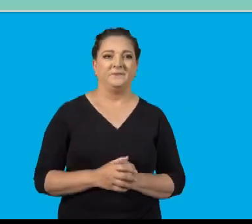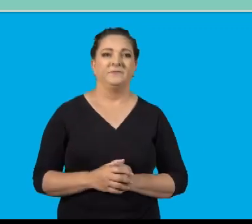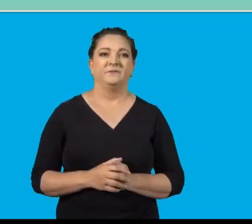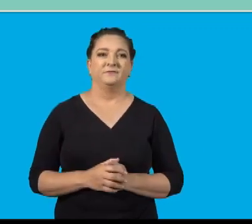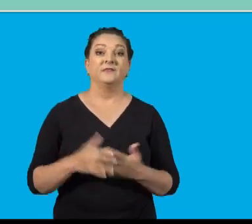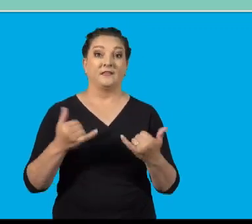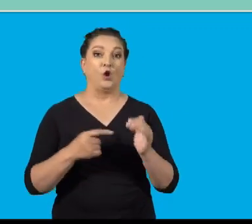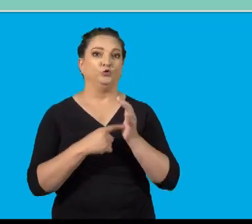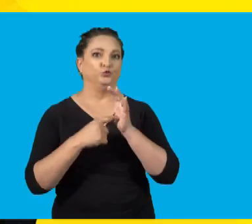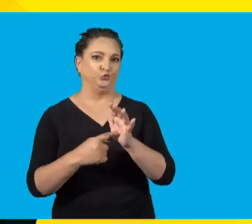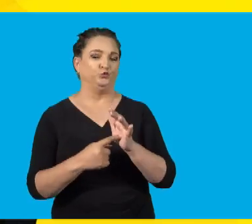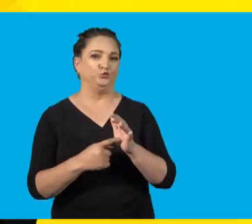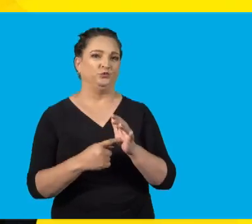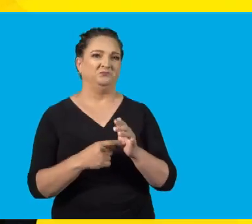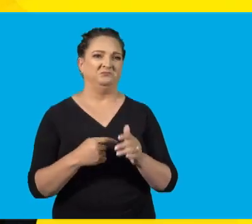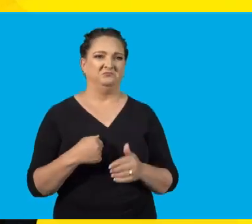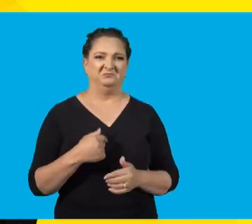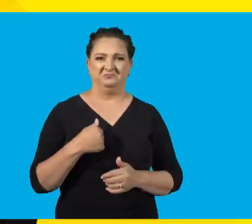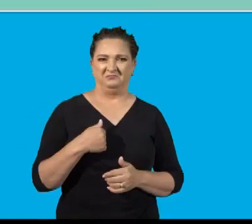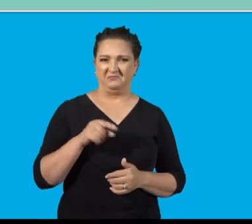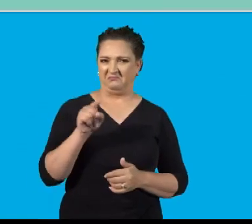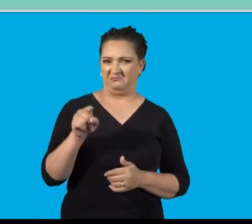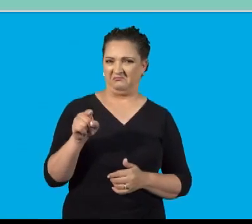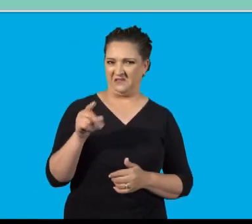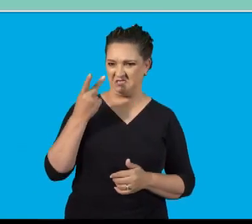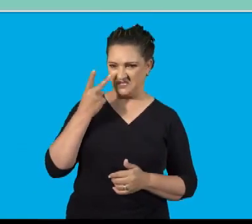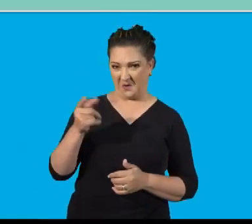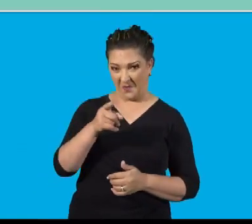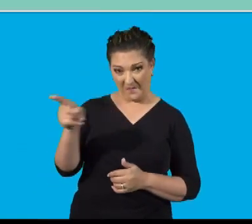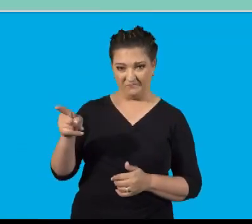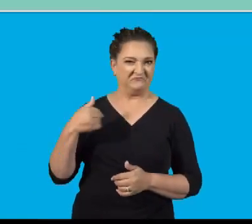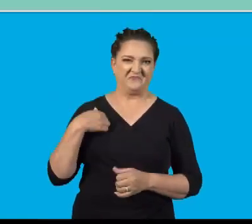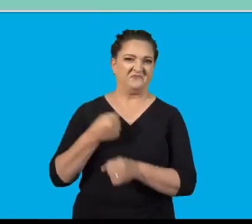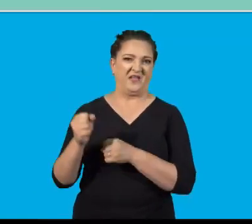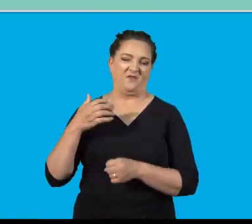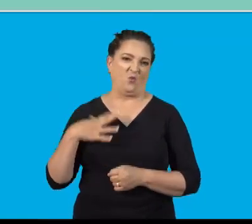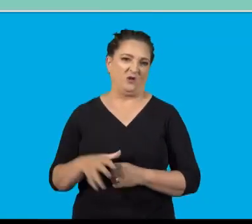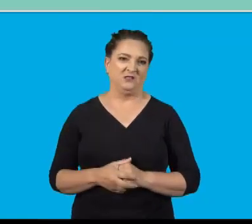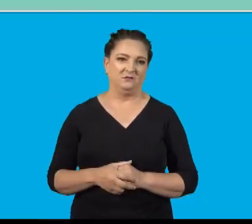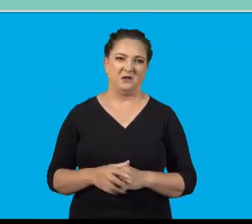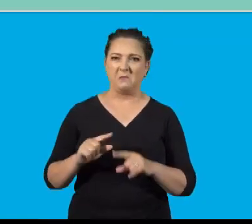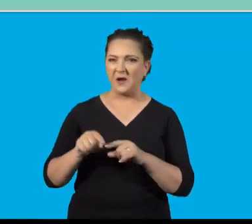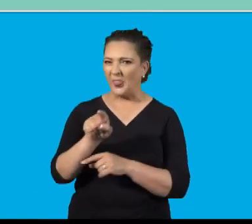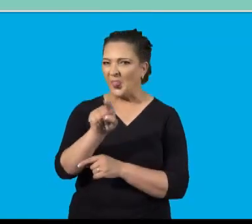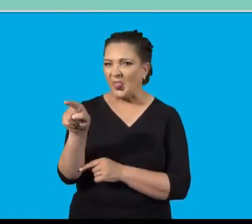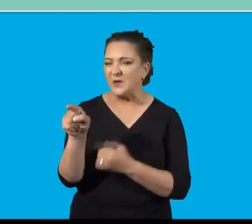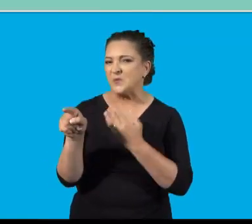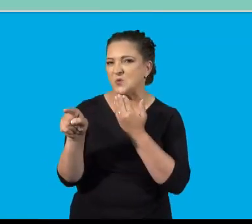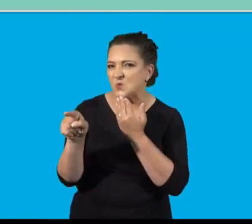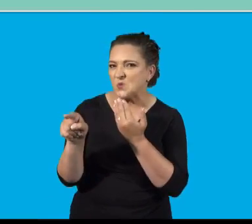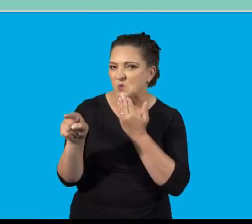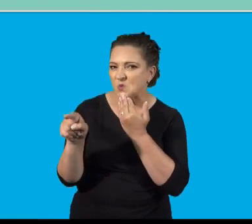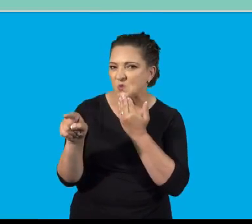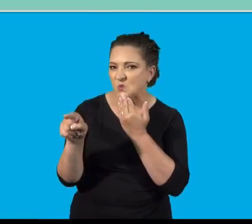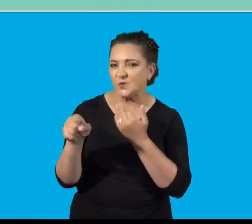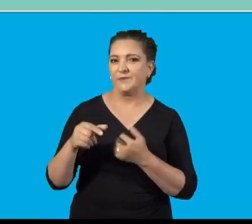My example is going to demonstrate that. I never want to see them. Now, the them might be unknown to the